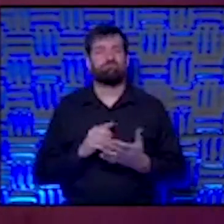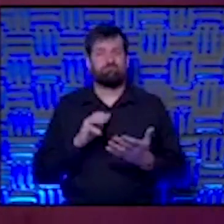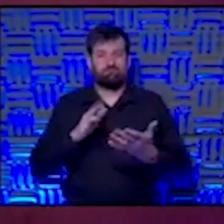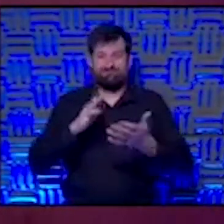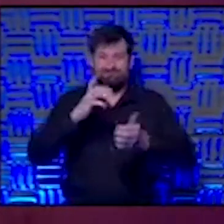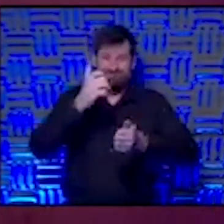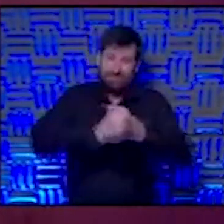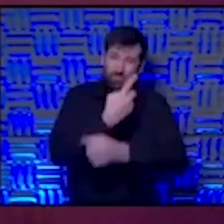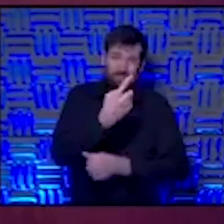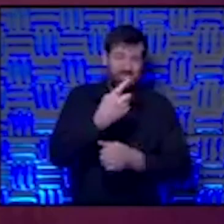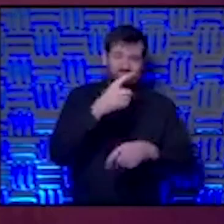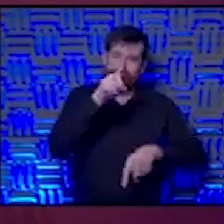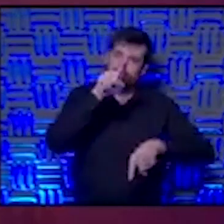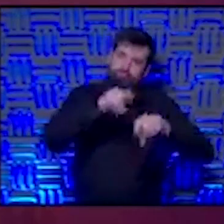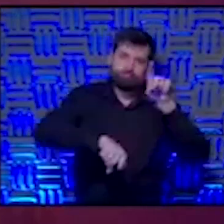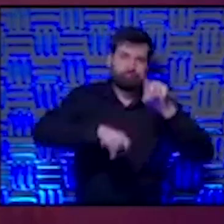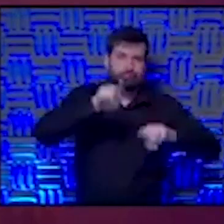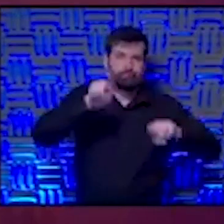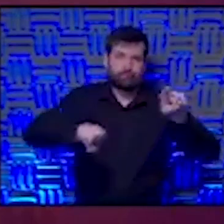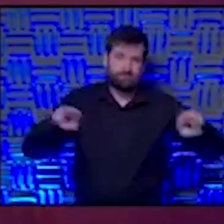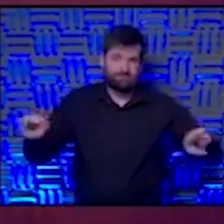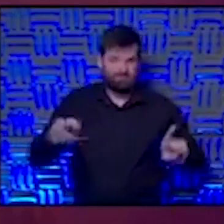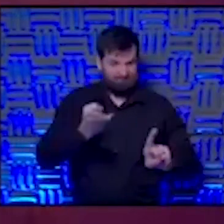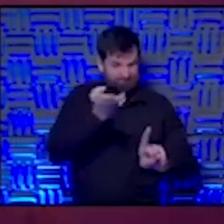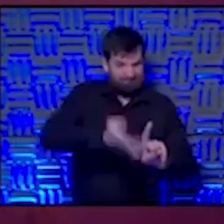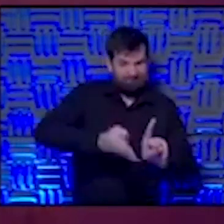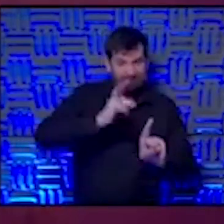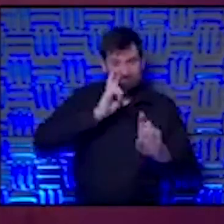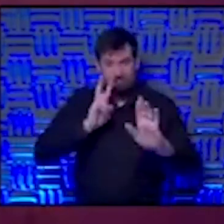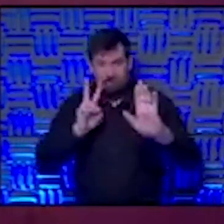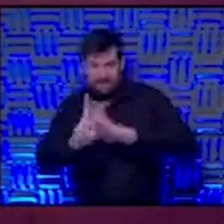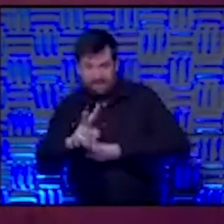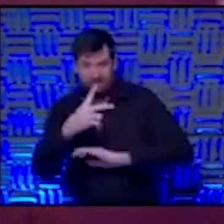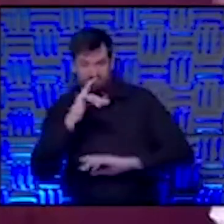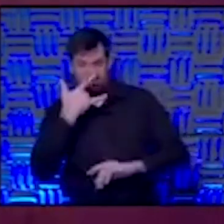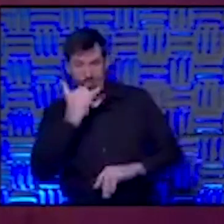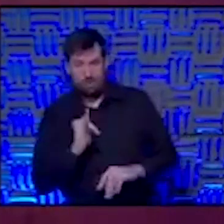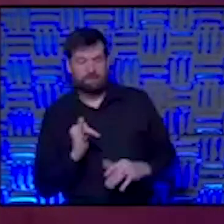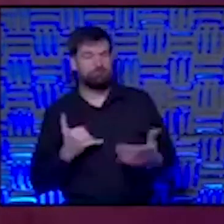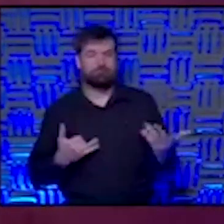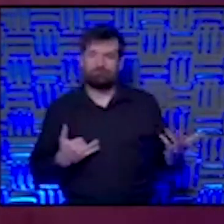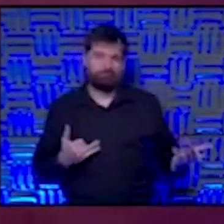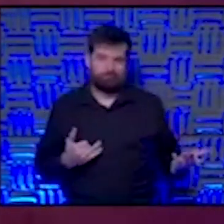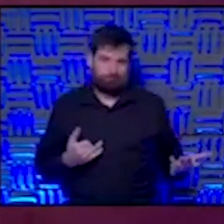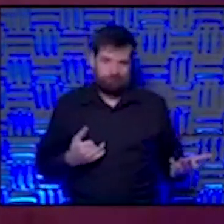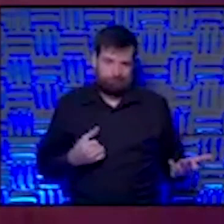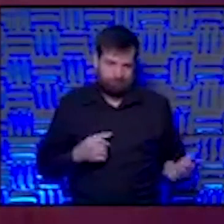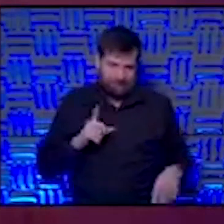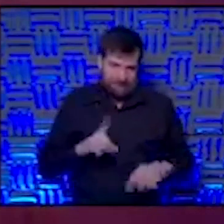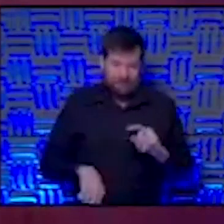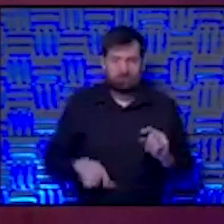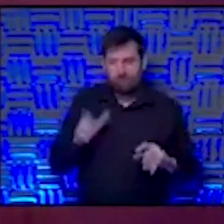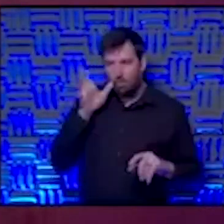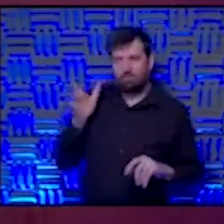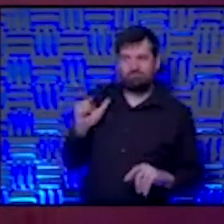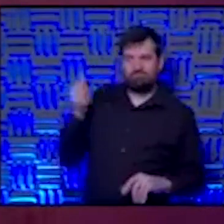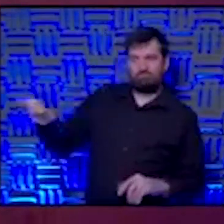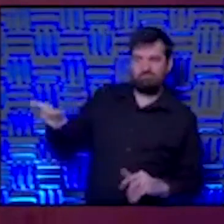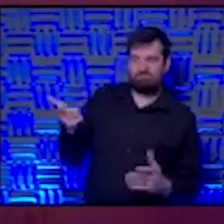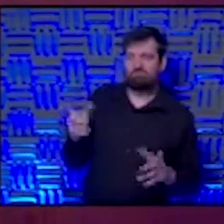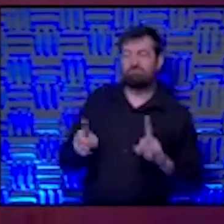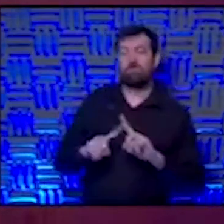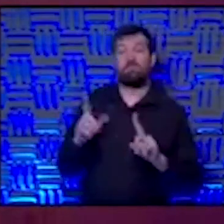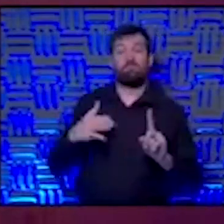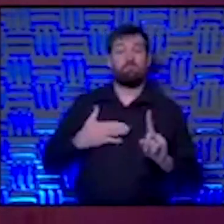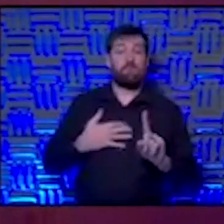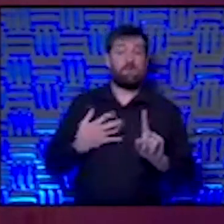little bit differently, and it's hard to predict. From what I have seen, and I'll defer to the other folks at the table, from